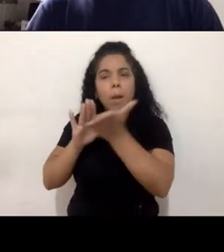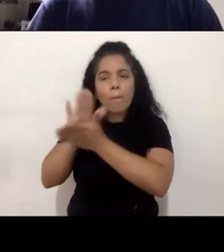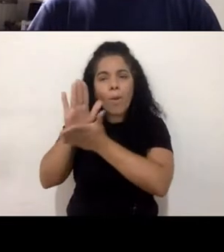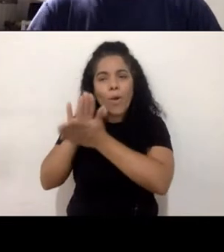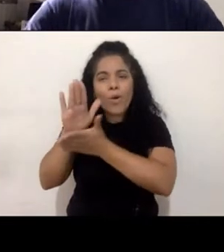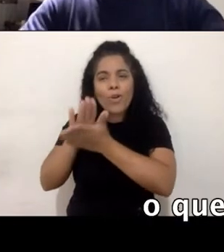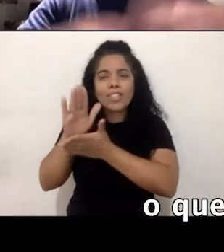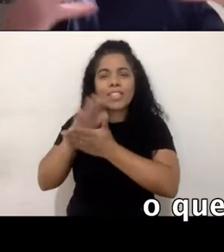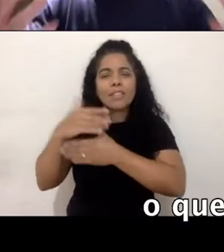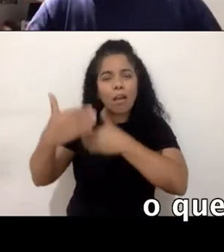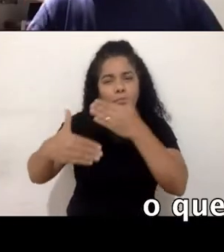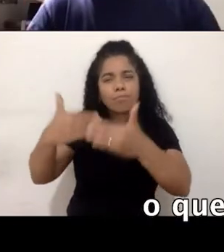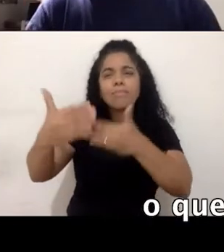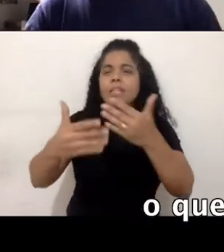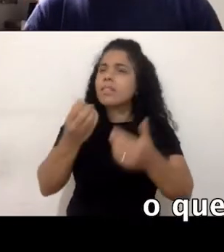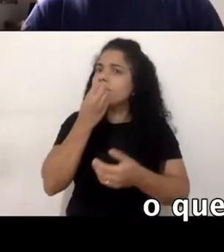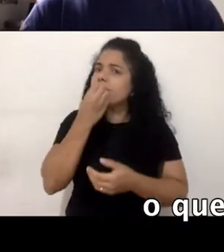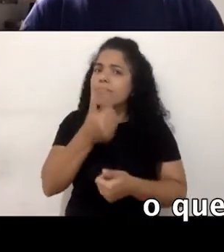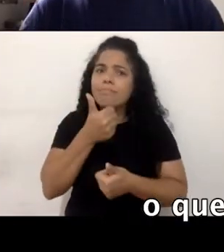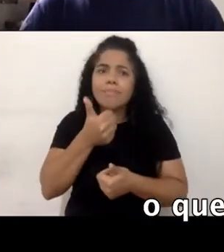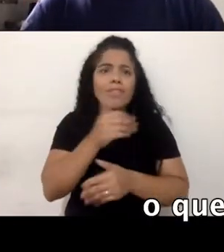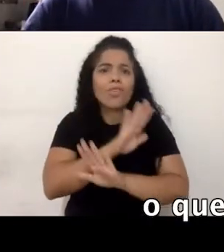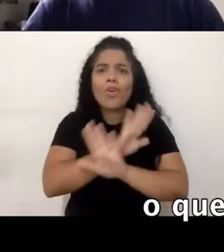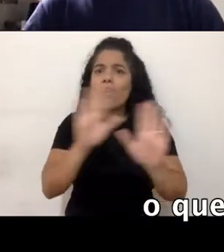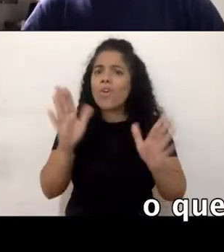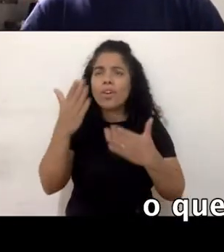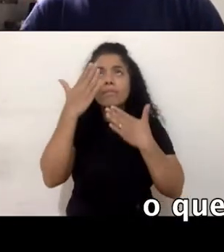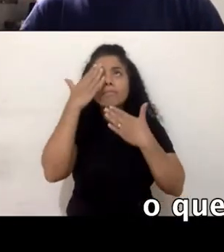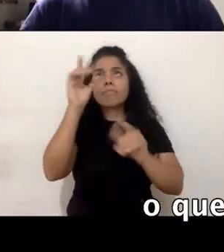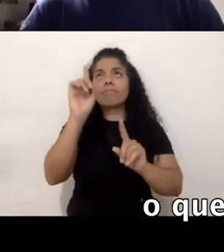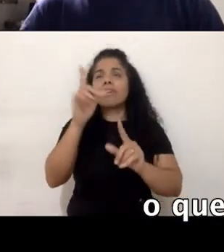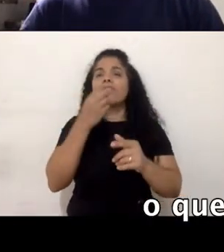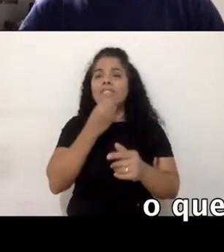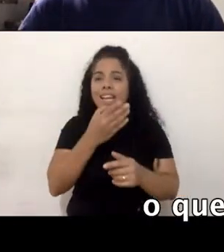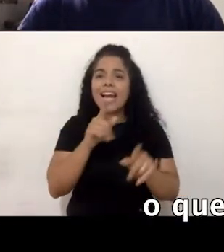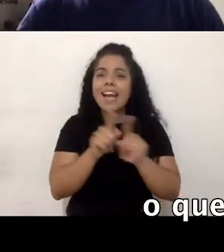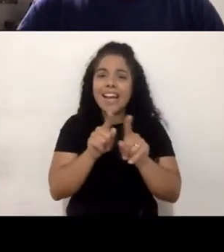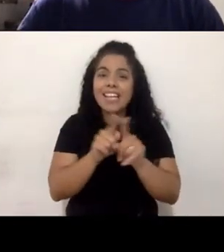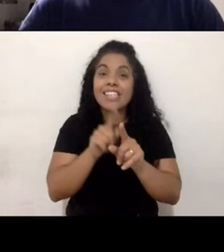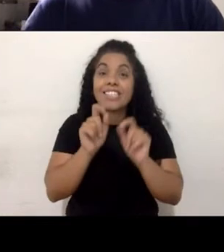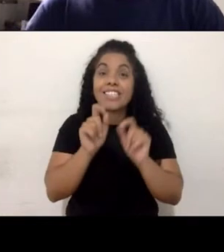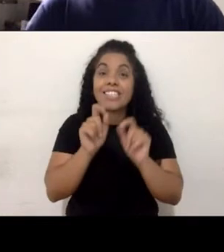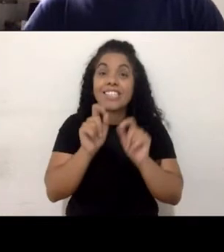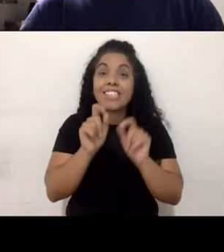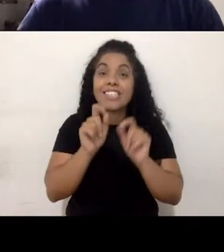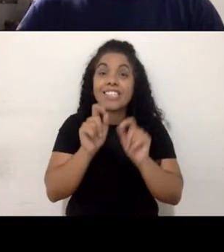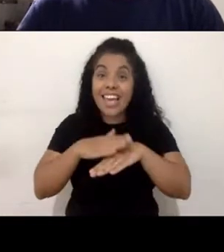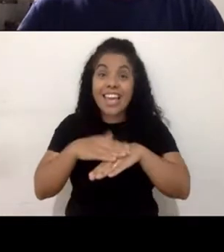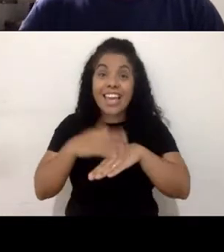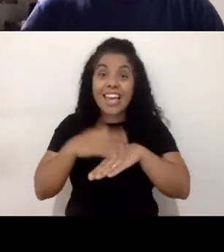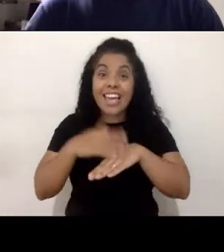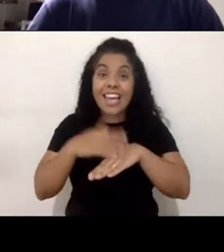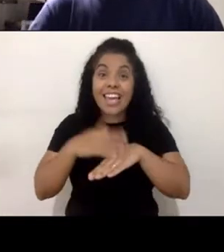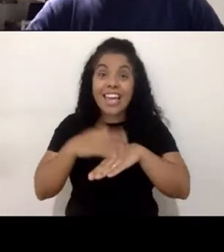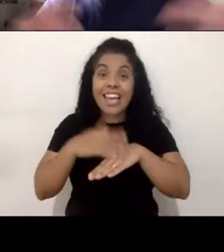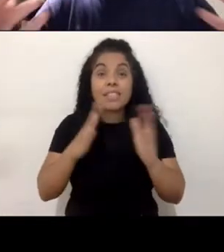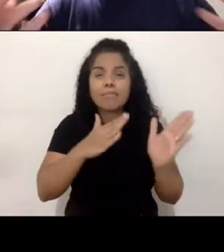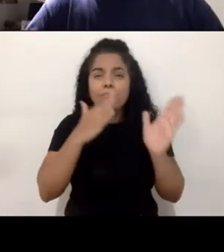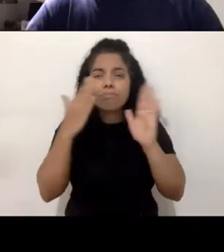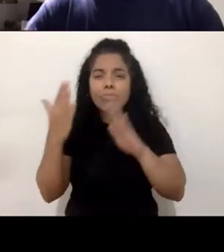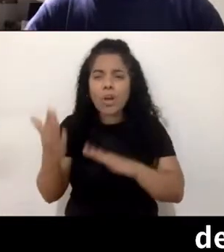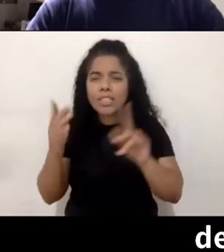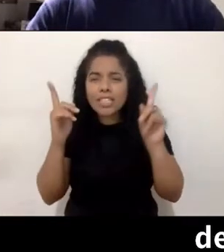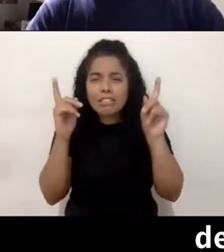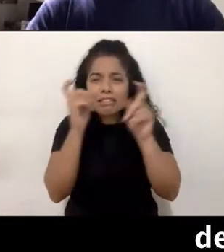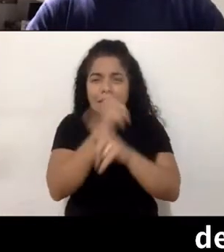say that what was normally a very disruptive and difficult process of patching software was something that was actually